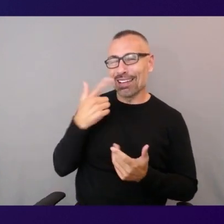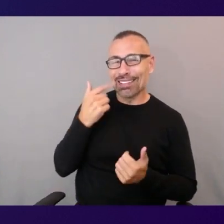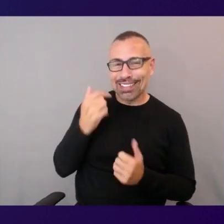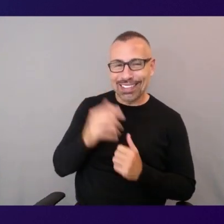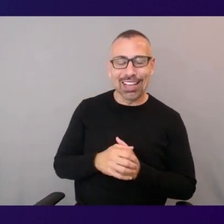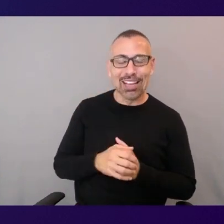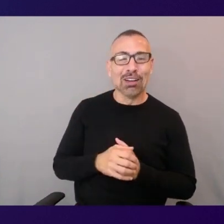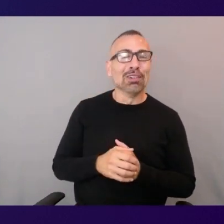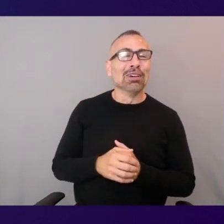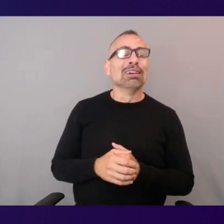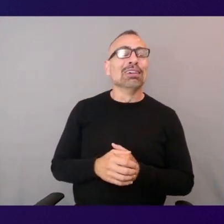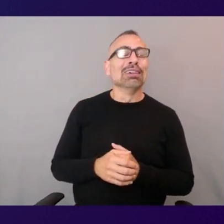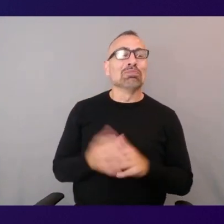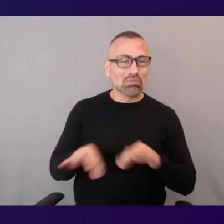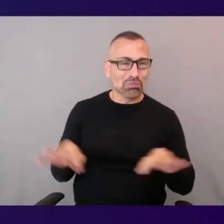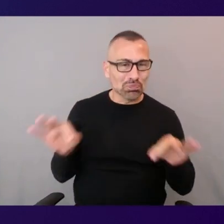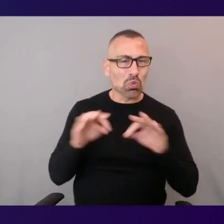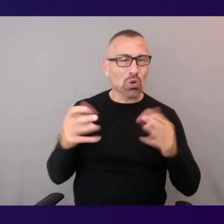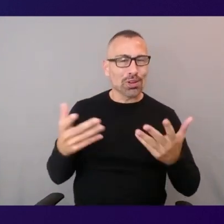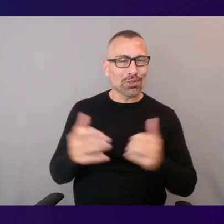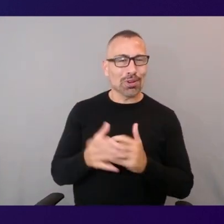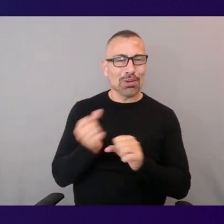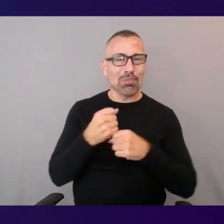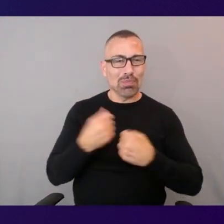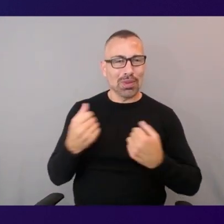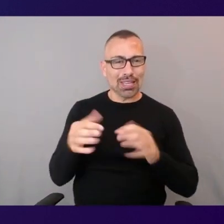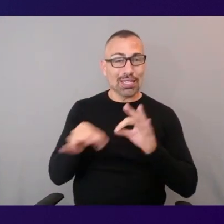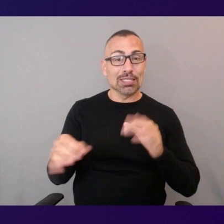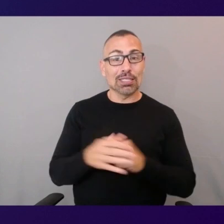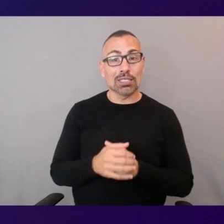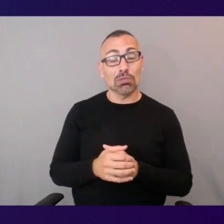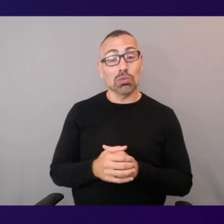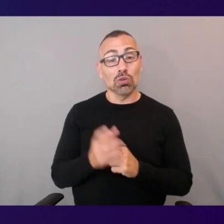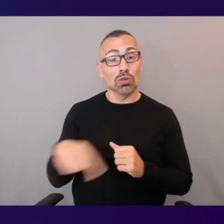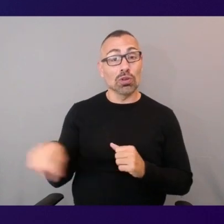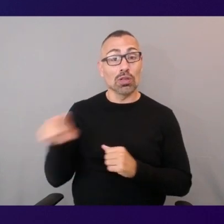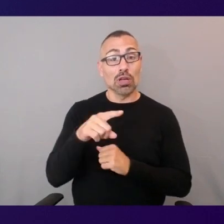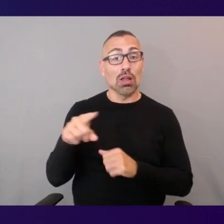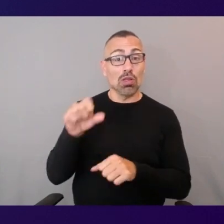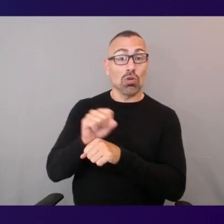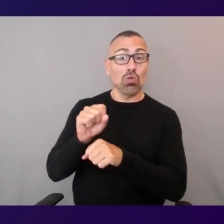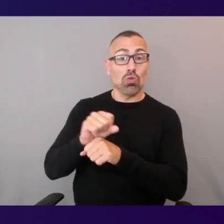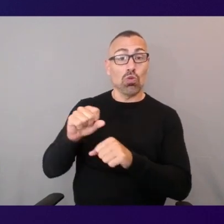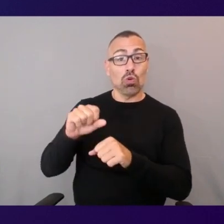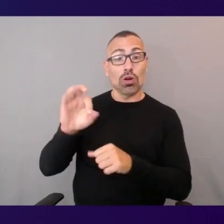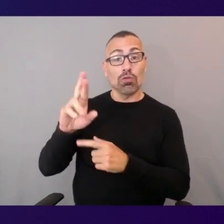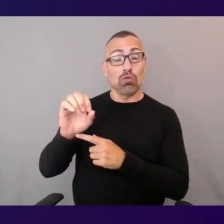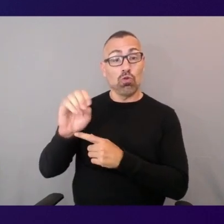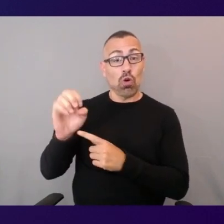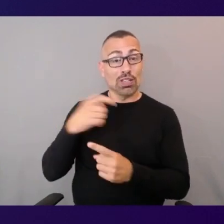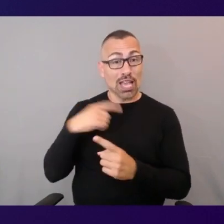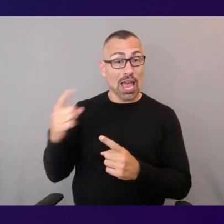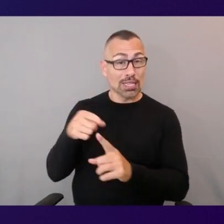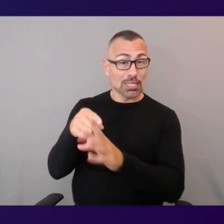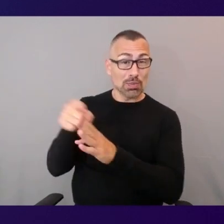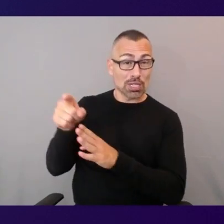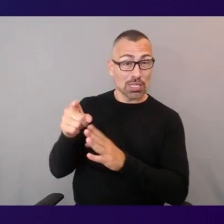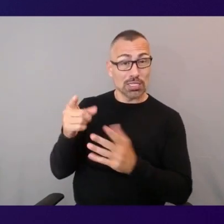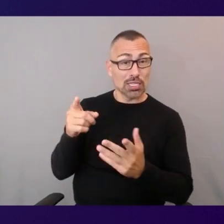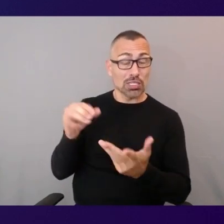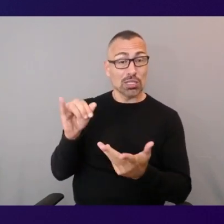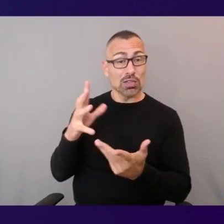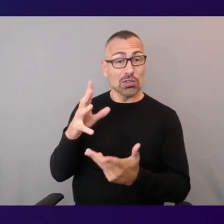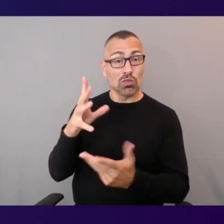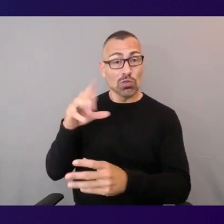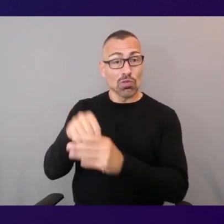a small, frankly, workforce that does have the specialization, and if you are, then that's the unicorn in the market there, right? So